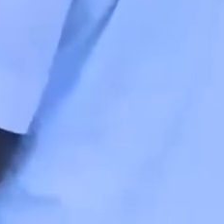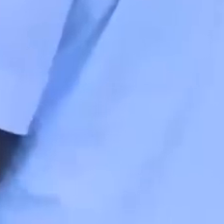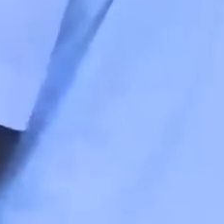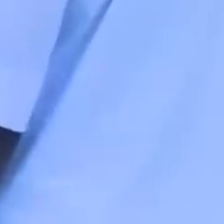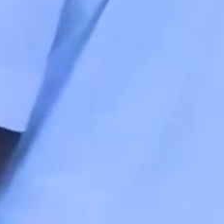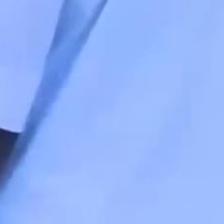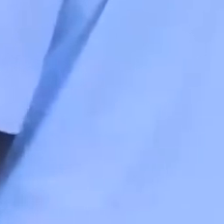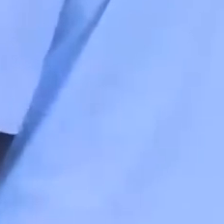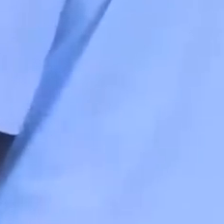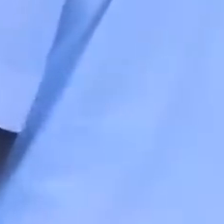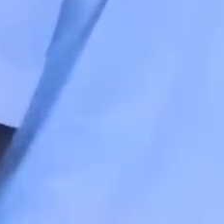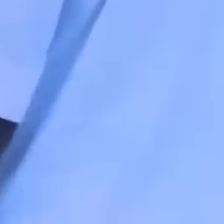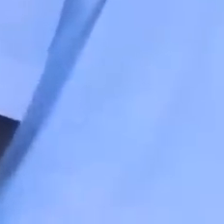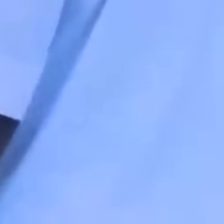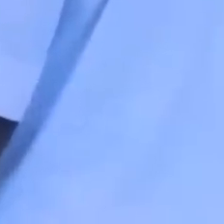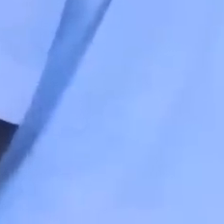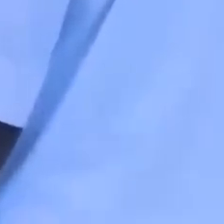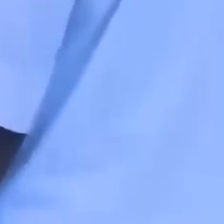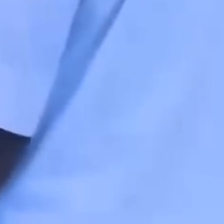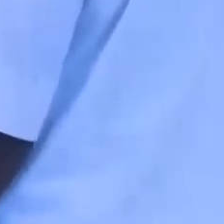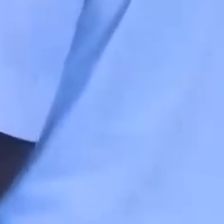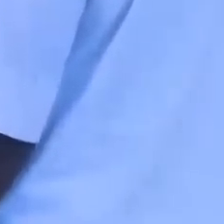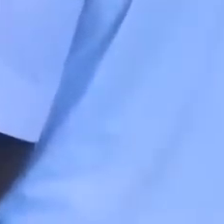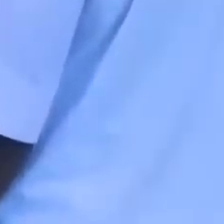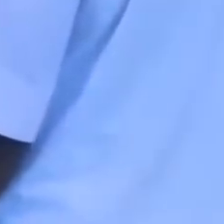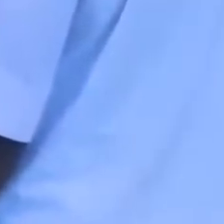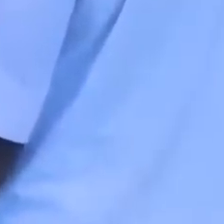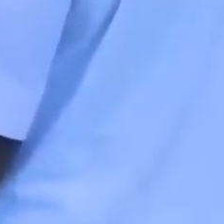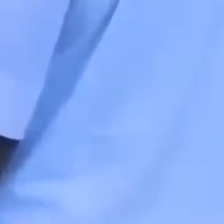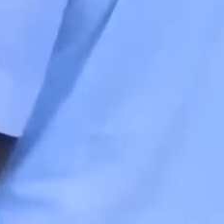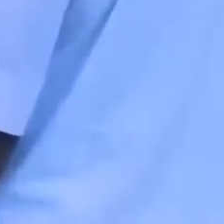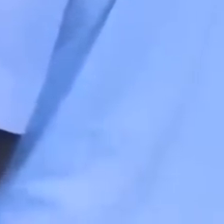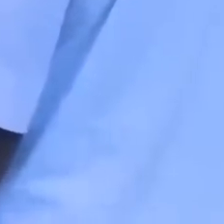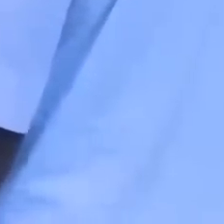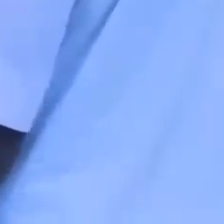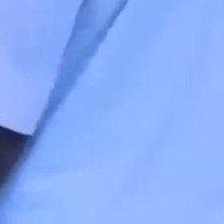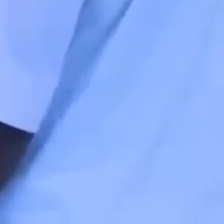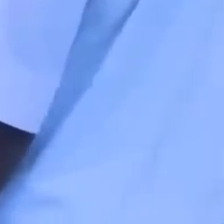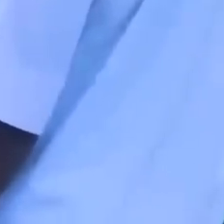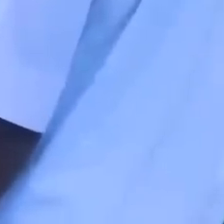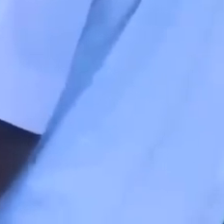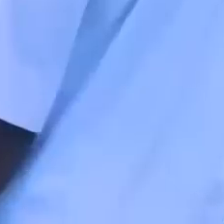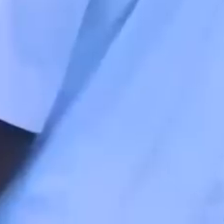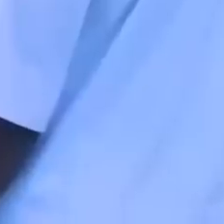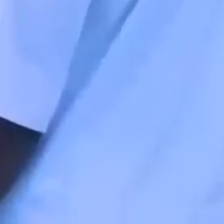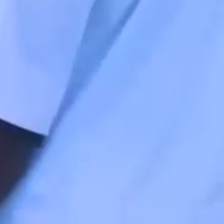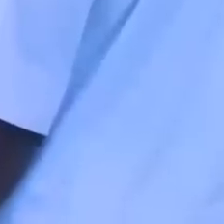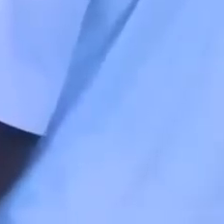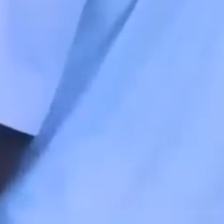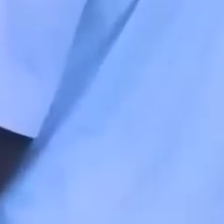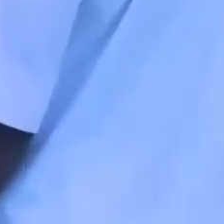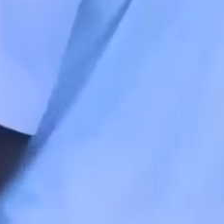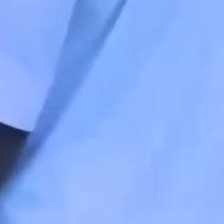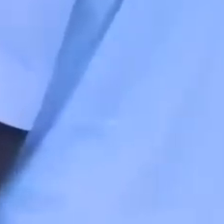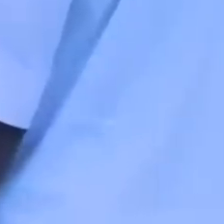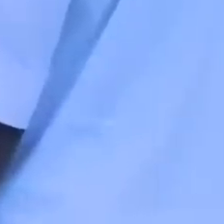Haile Gasanda. Kelly Indaga. Okoroko Bali Indaru. We tell about looking